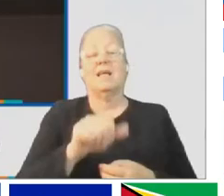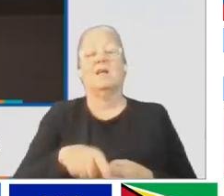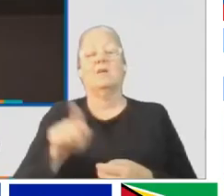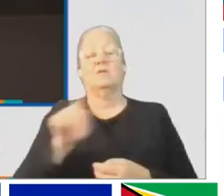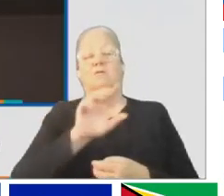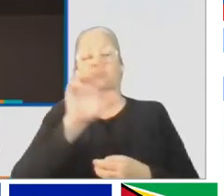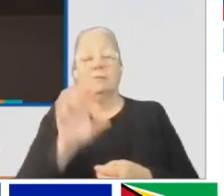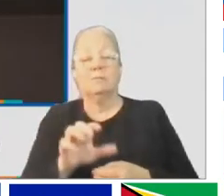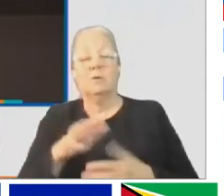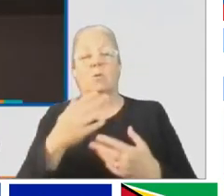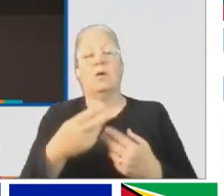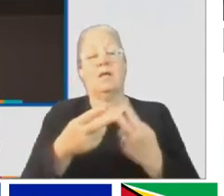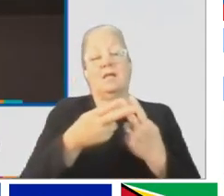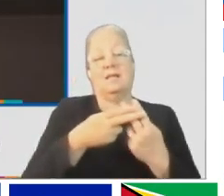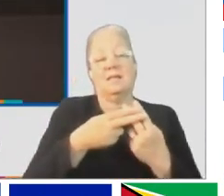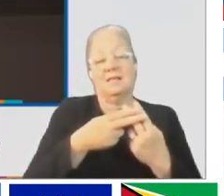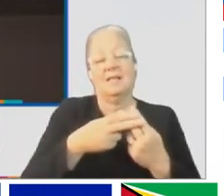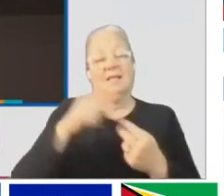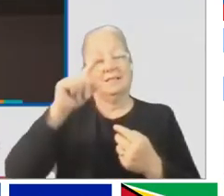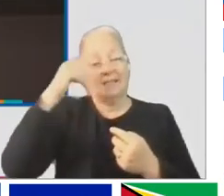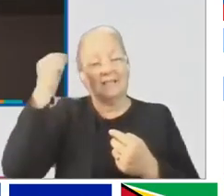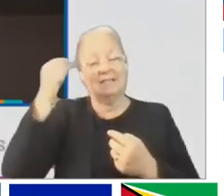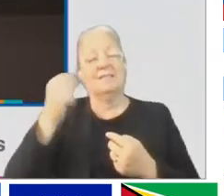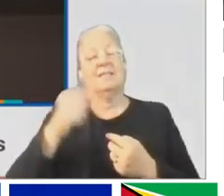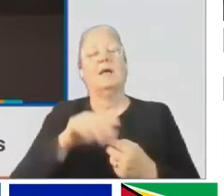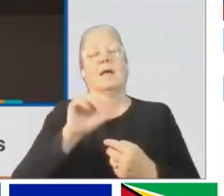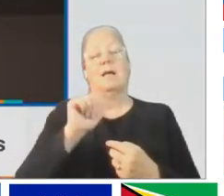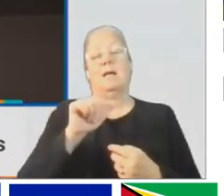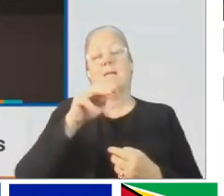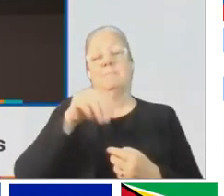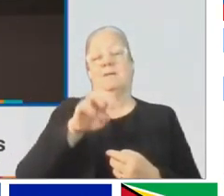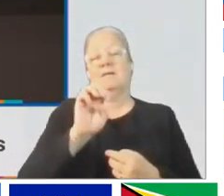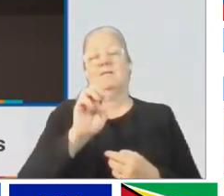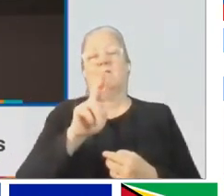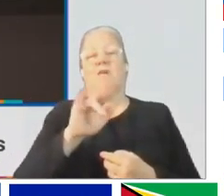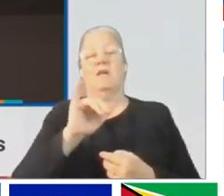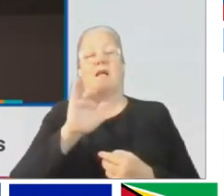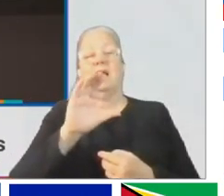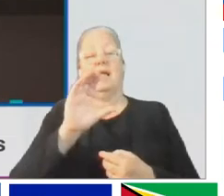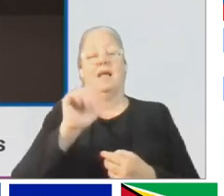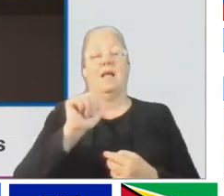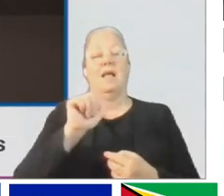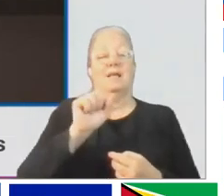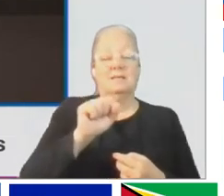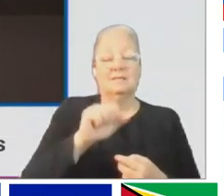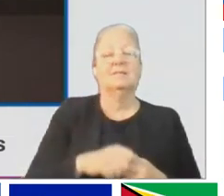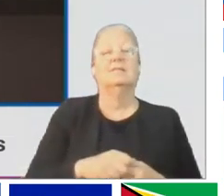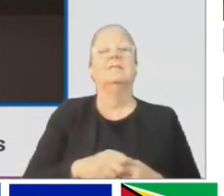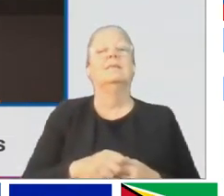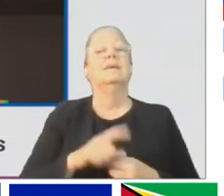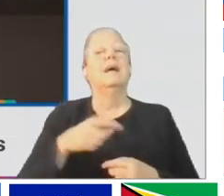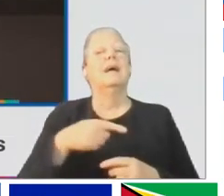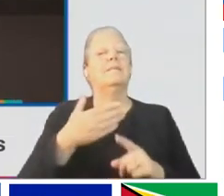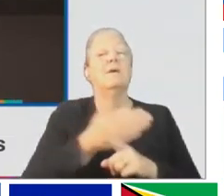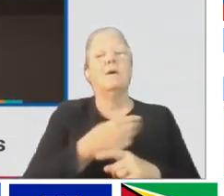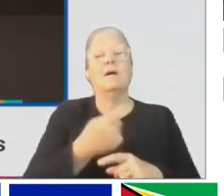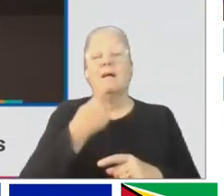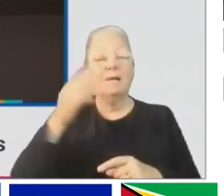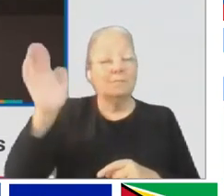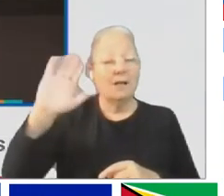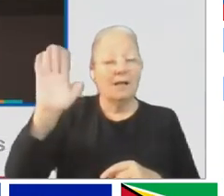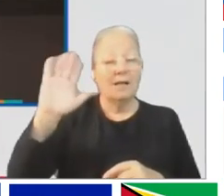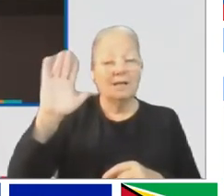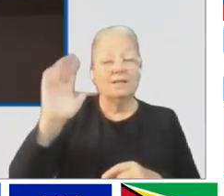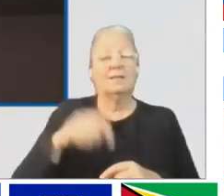Americas, then we will see that live Twitter feed. Before we say goodbye, I would just like to say that in the special session that Horace Glaze